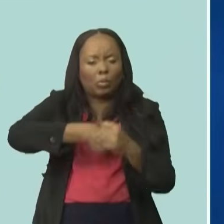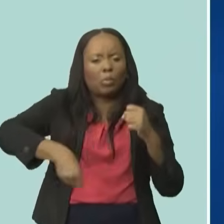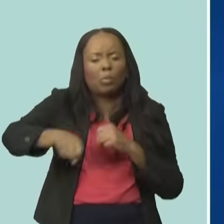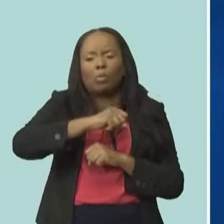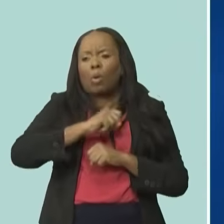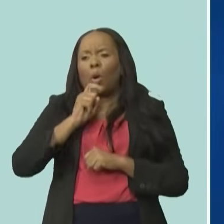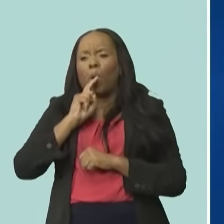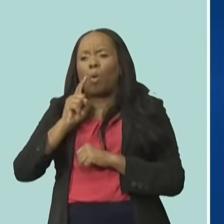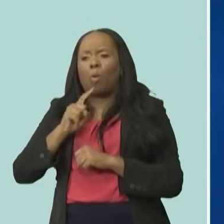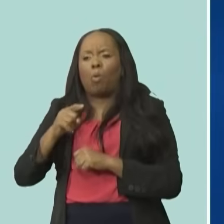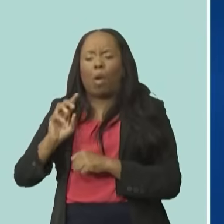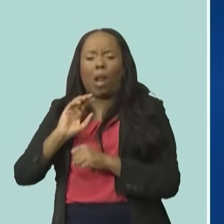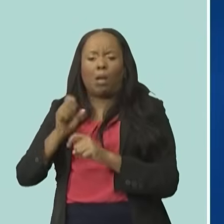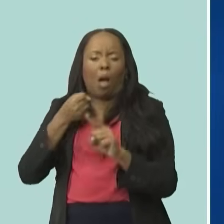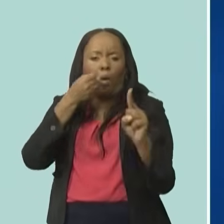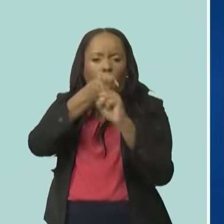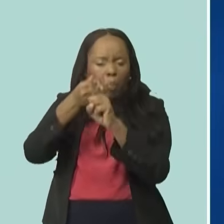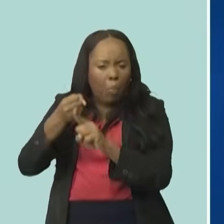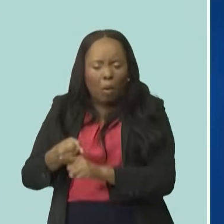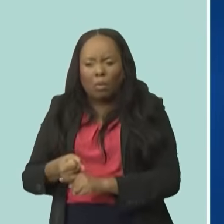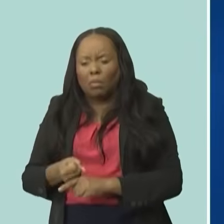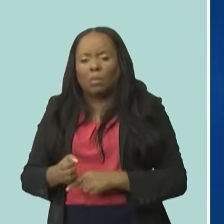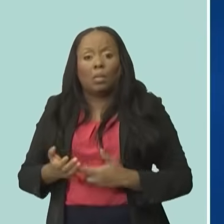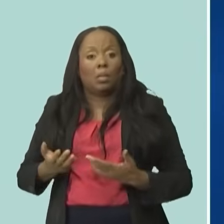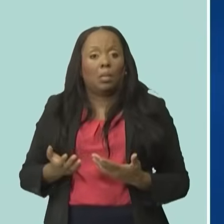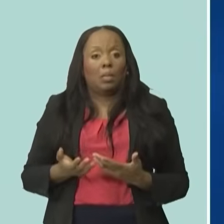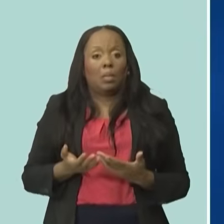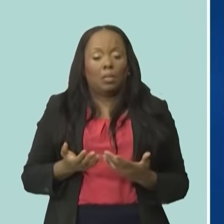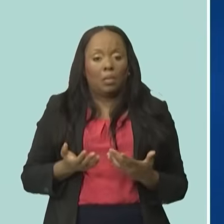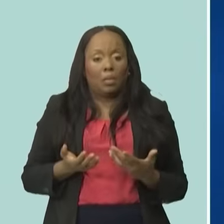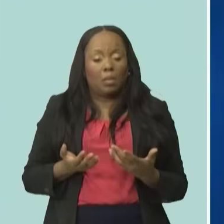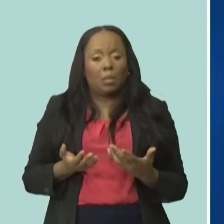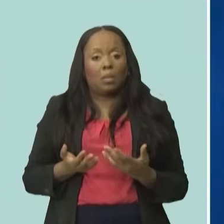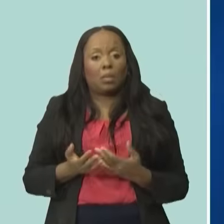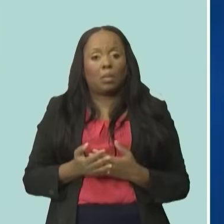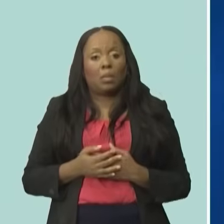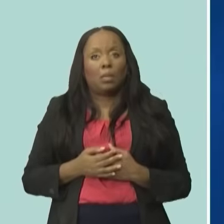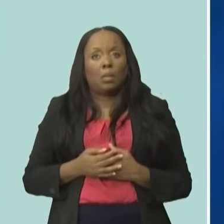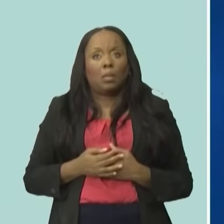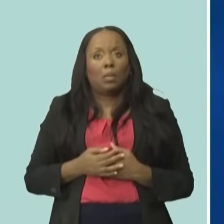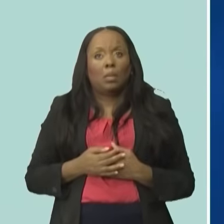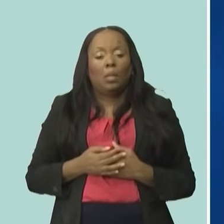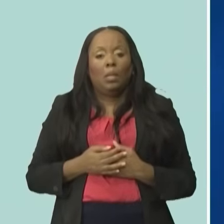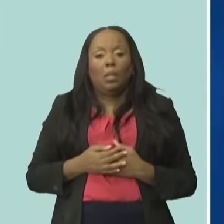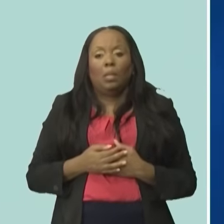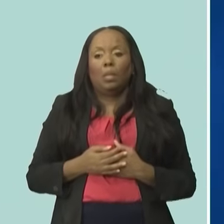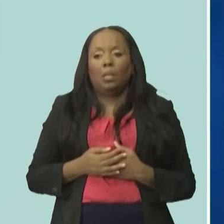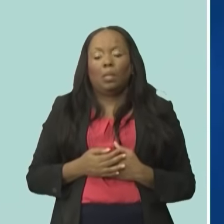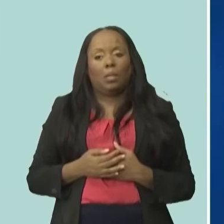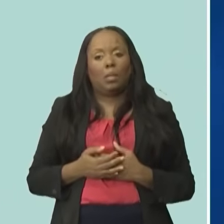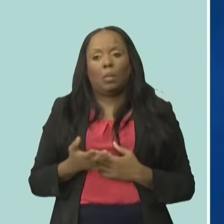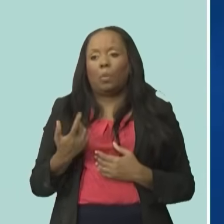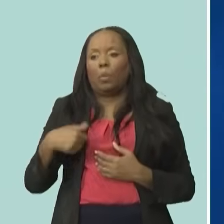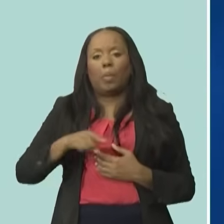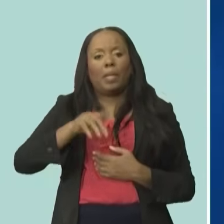magnitude that we have never had before. We have also seen, no one would have thought that even though we don't have a volcano, that we will not have been impacted how we